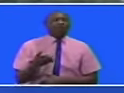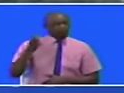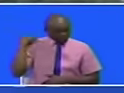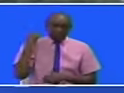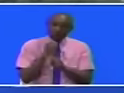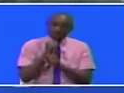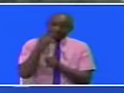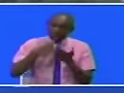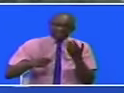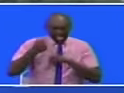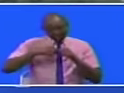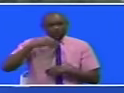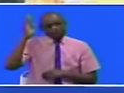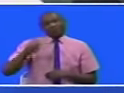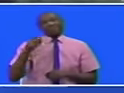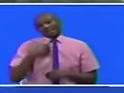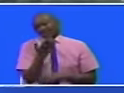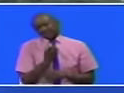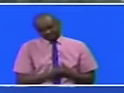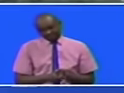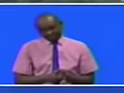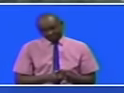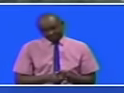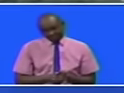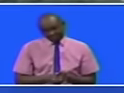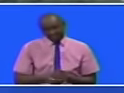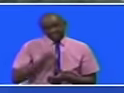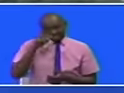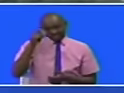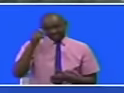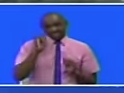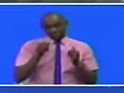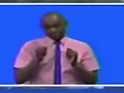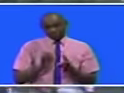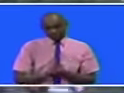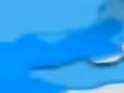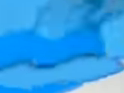now call for more action at the paper farm. Robert Wanyonyi, KTN News.